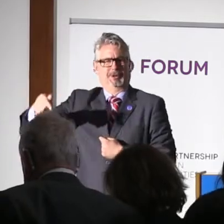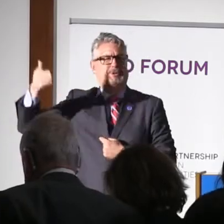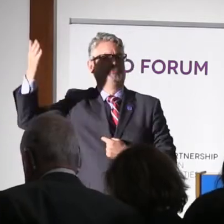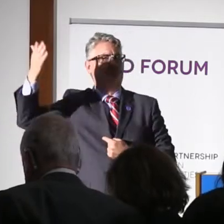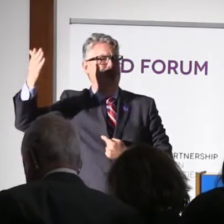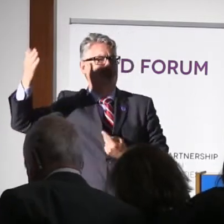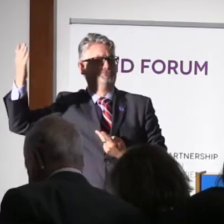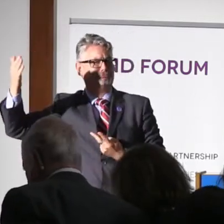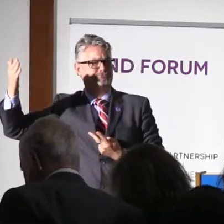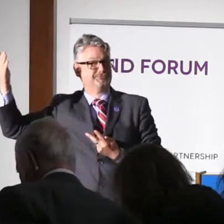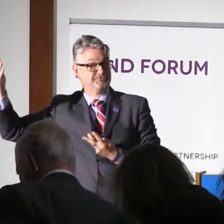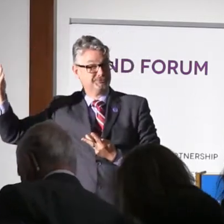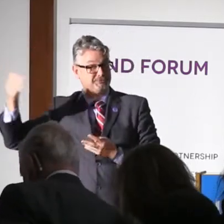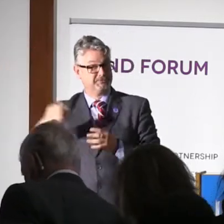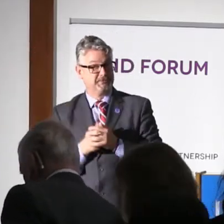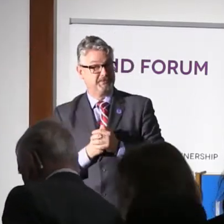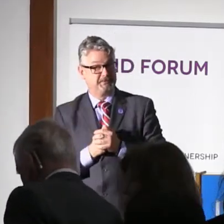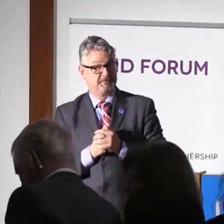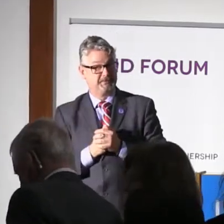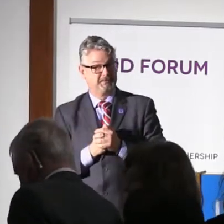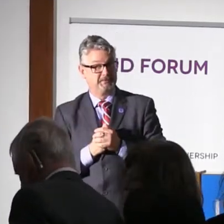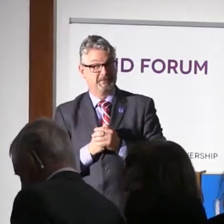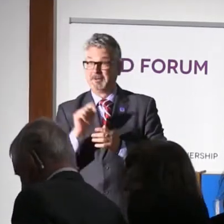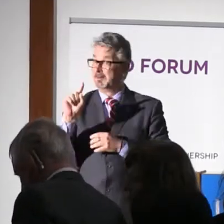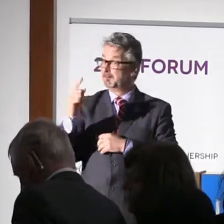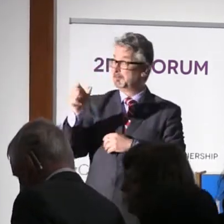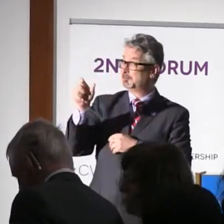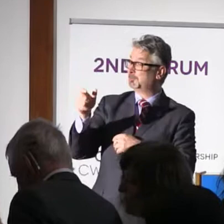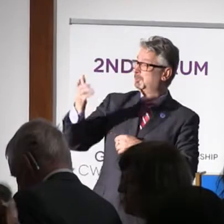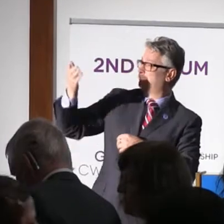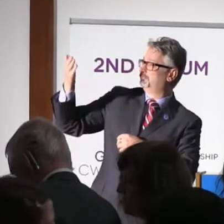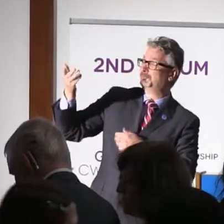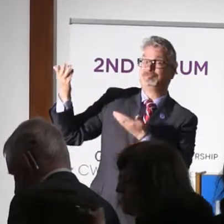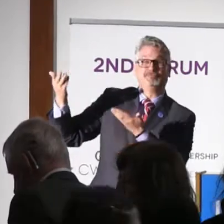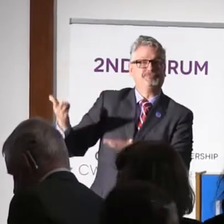We have many distinguished speakers taking the floor this evening.